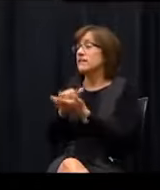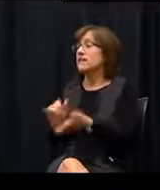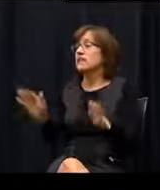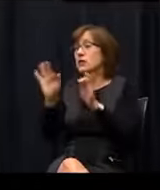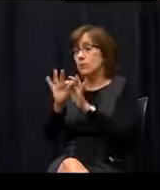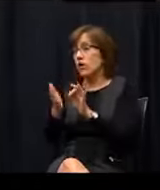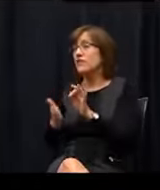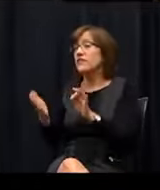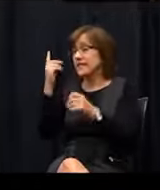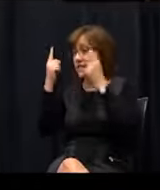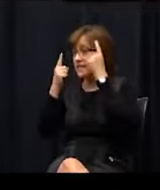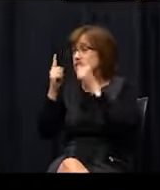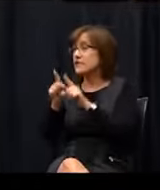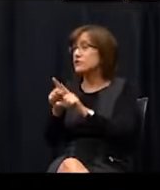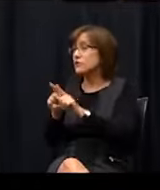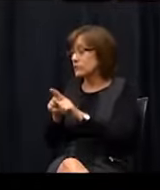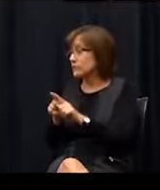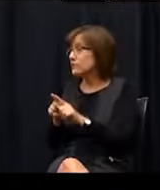to look at too.